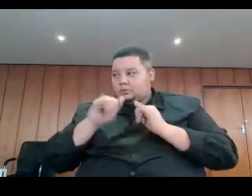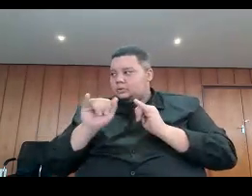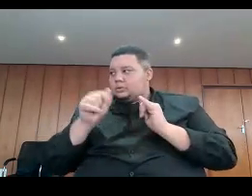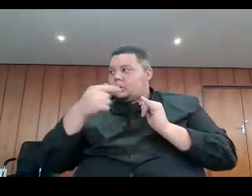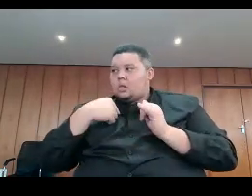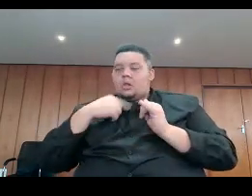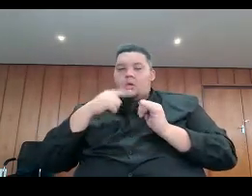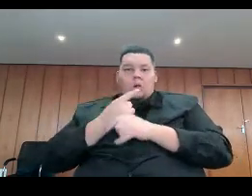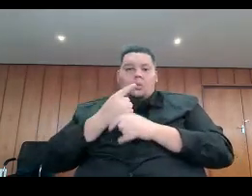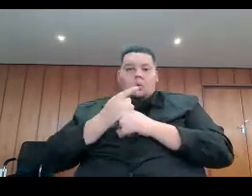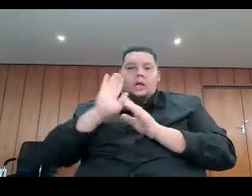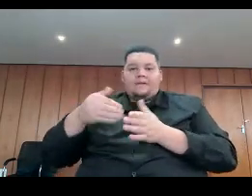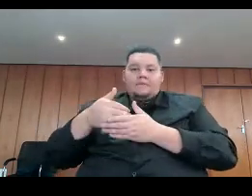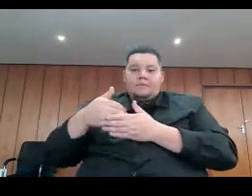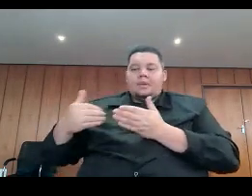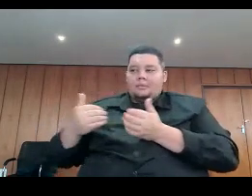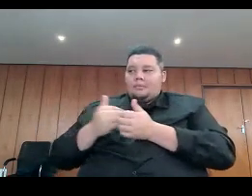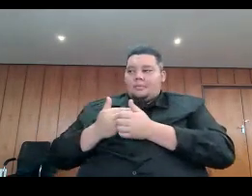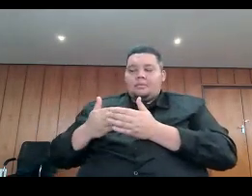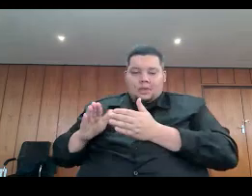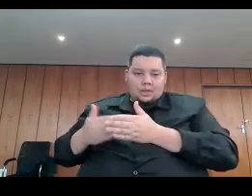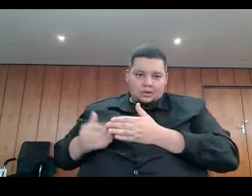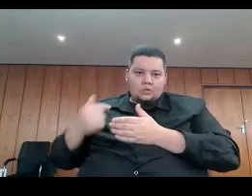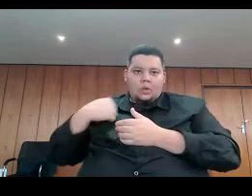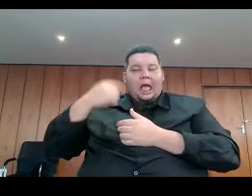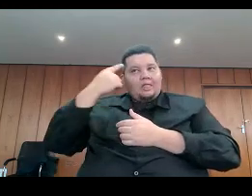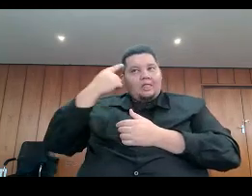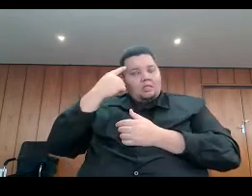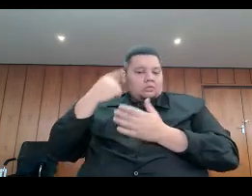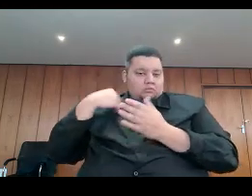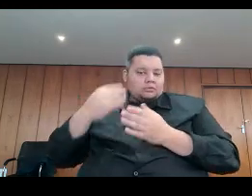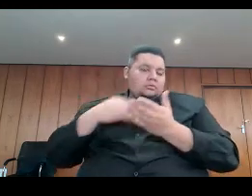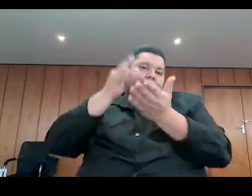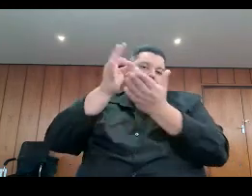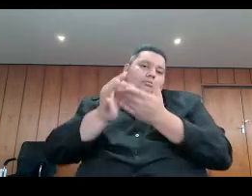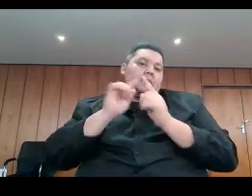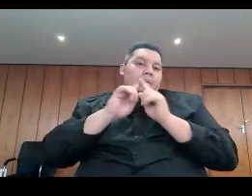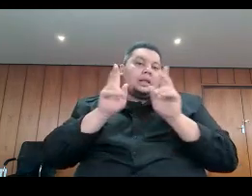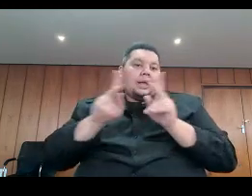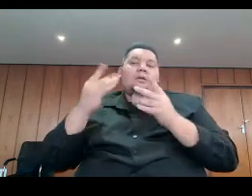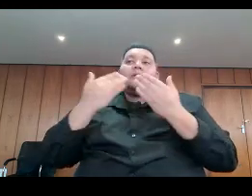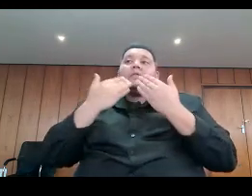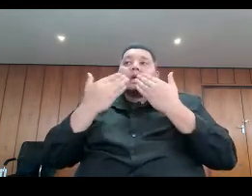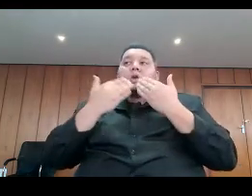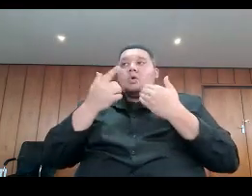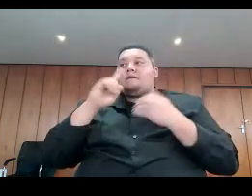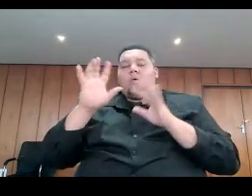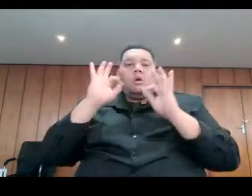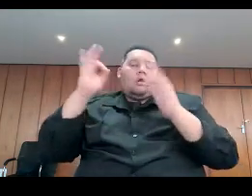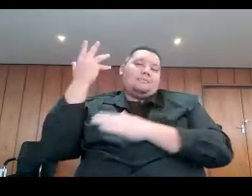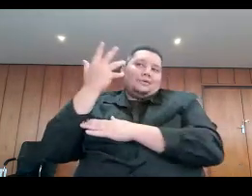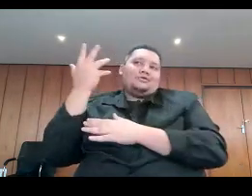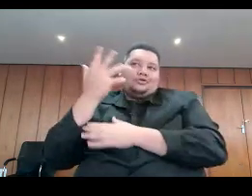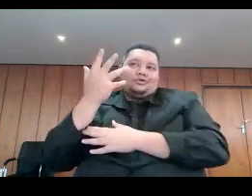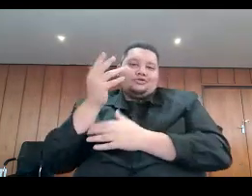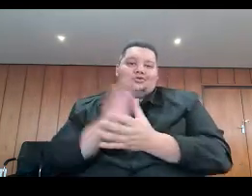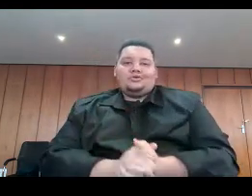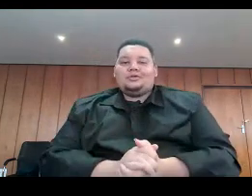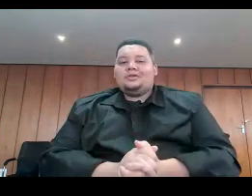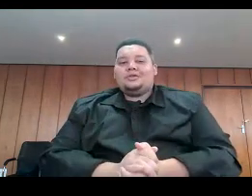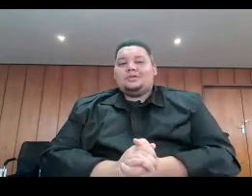behind. I just thought that's food for thought. But once again, thank you for a brilliant presentation.